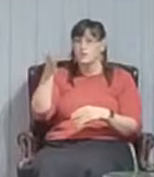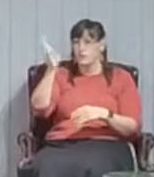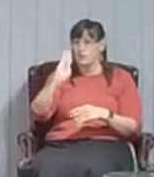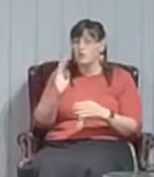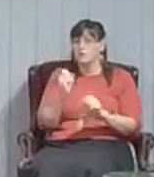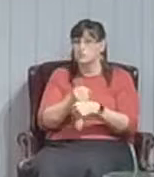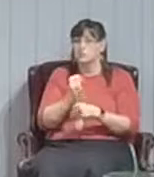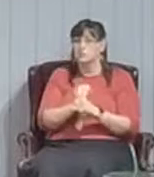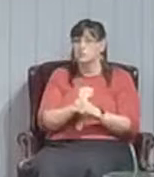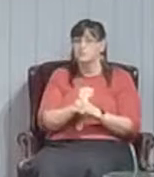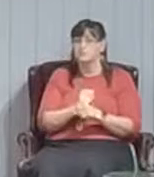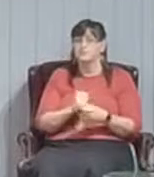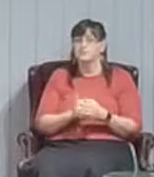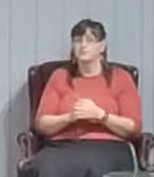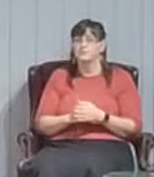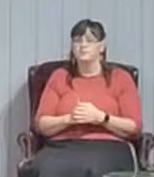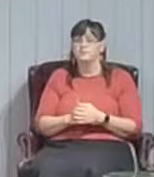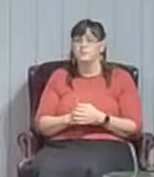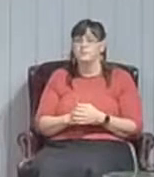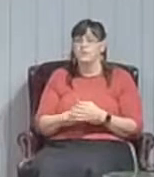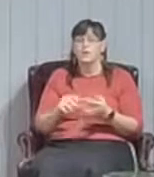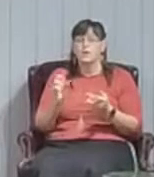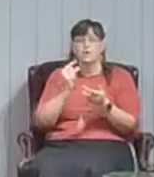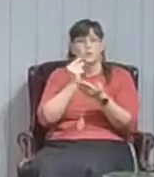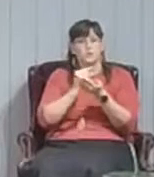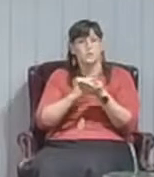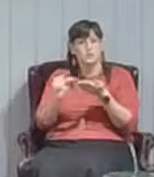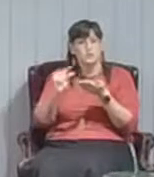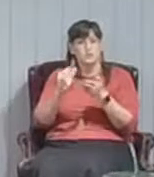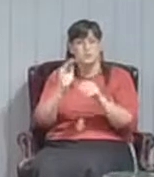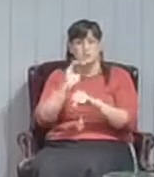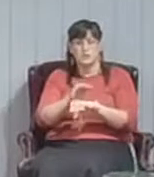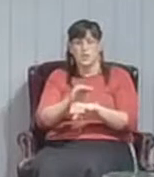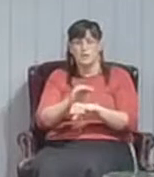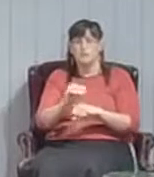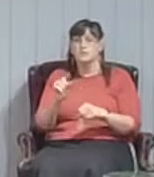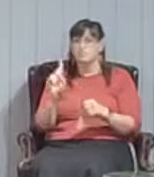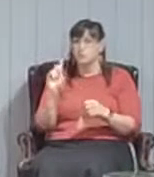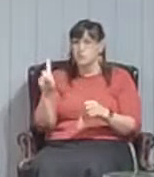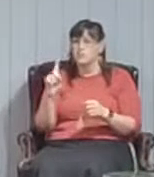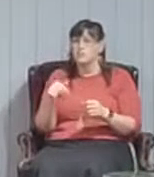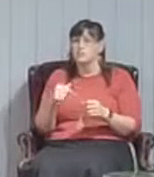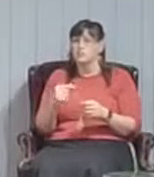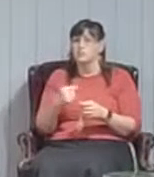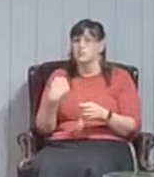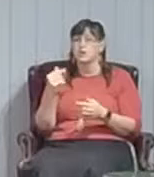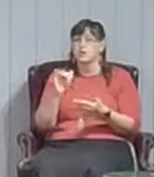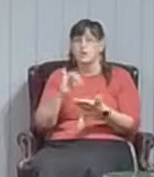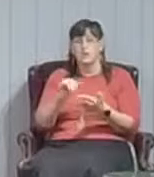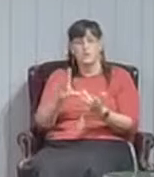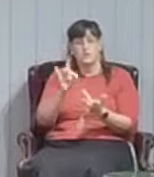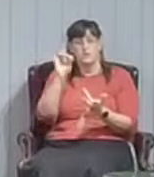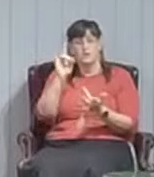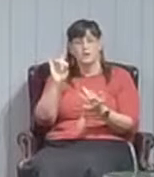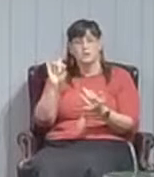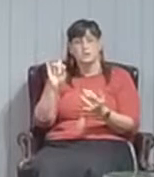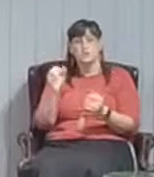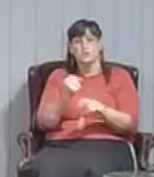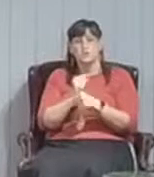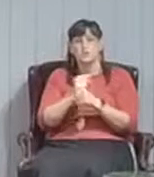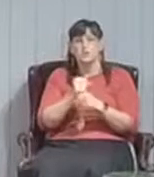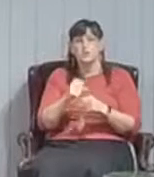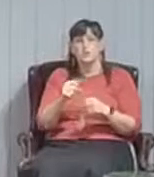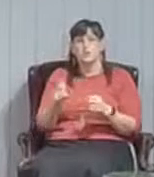tonight is just one of those passages where we find the work of God being hindered. And while the